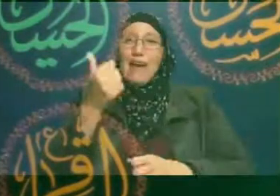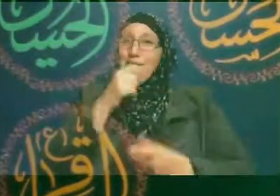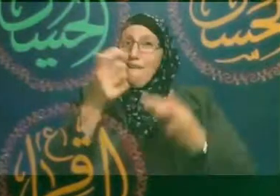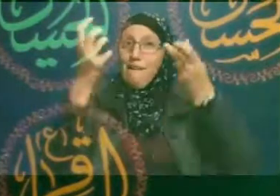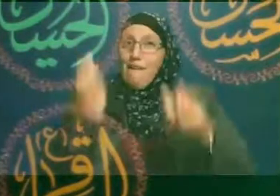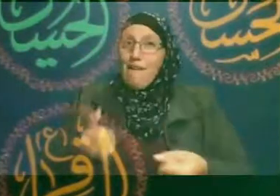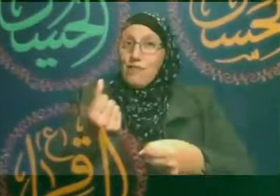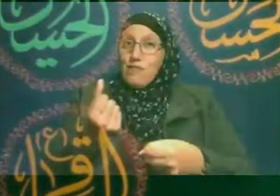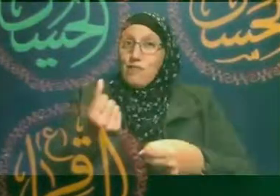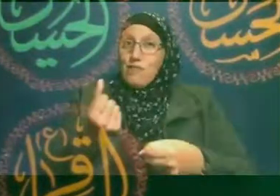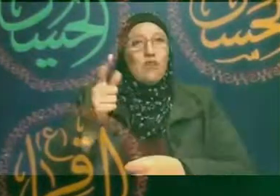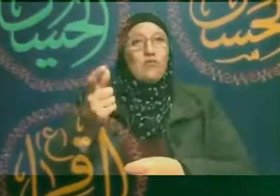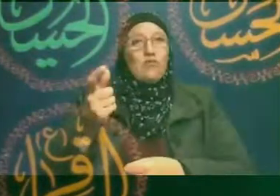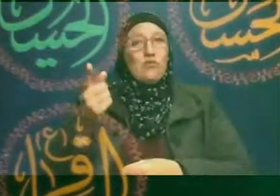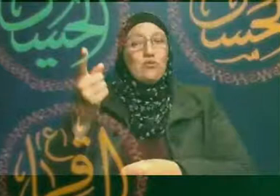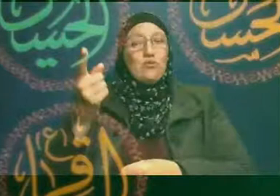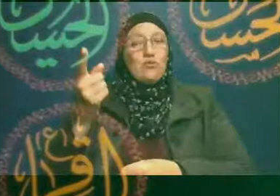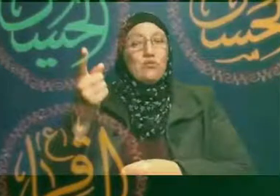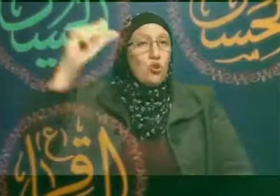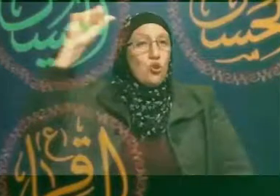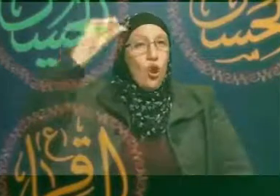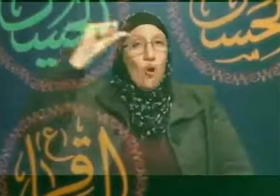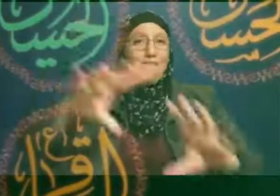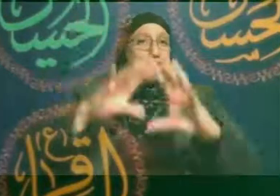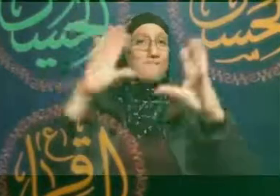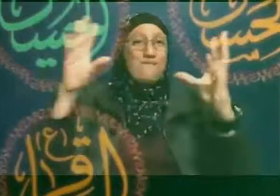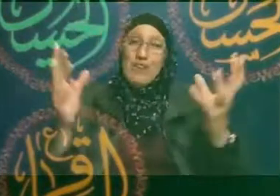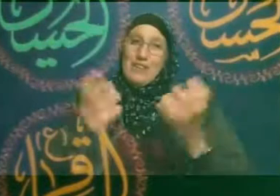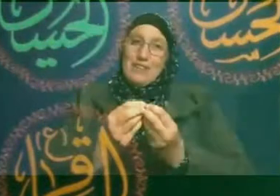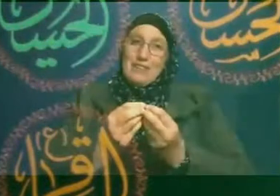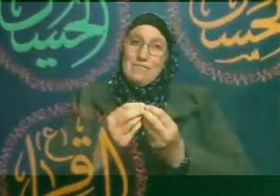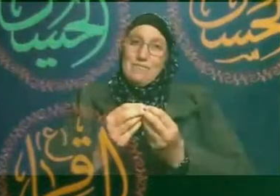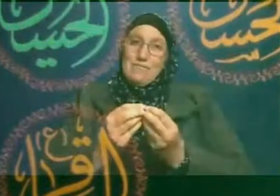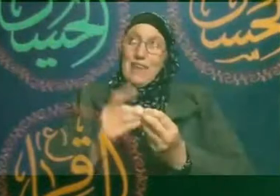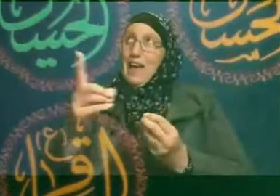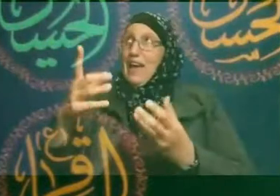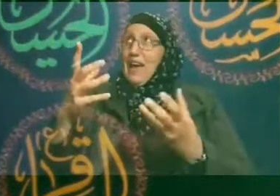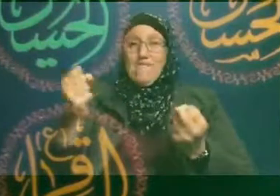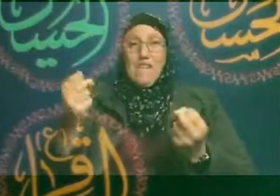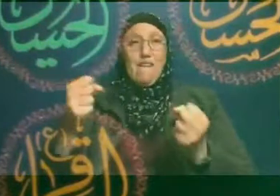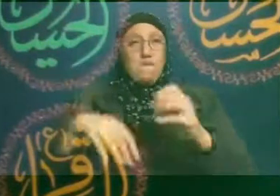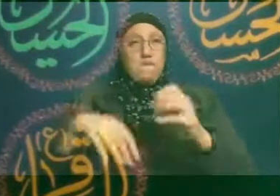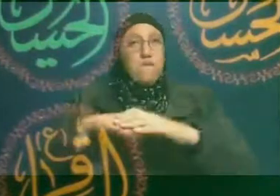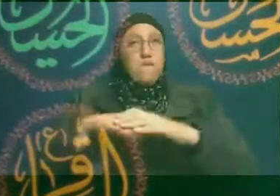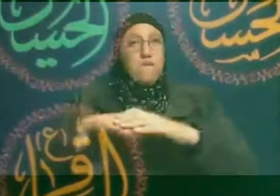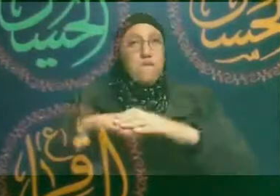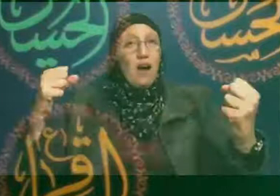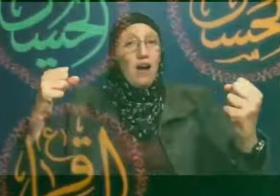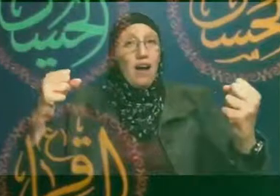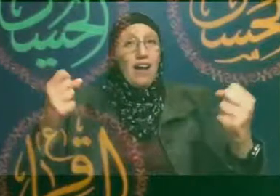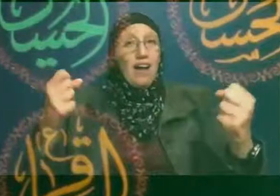is omniscient. Omniscient means all-knowing, omnipotent, almighty,